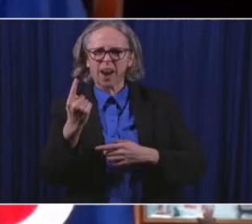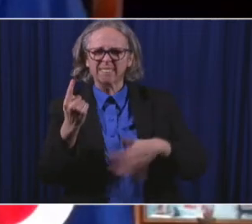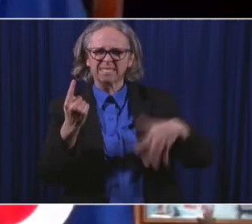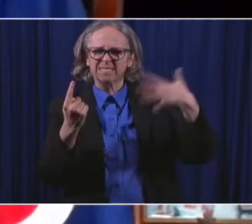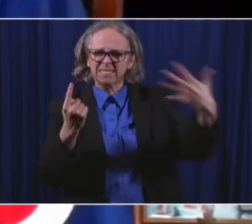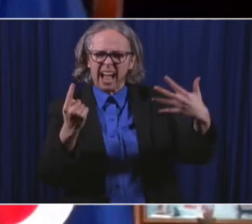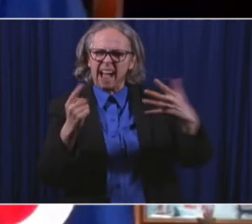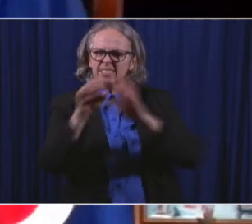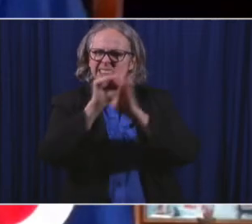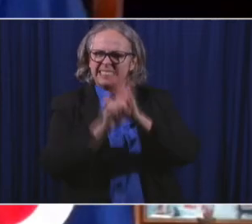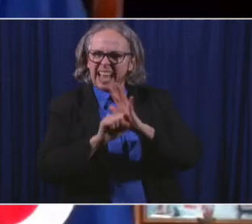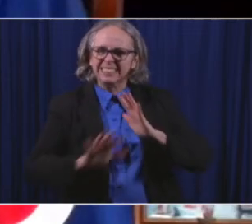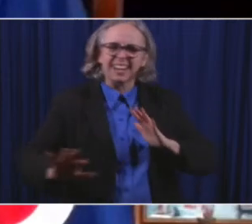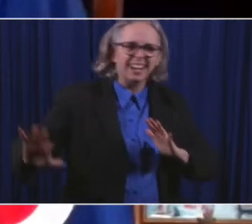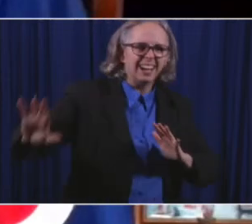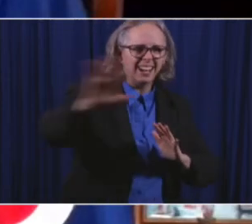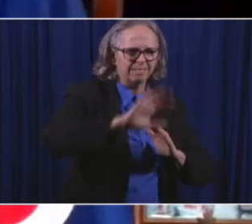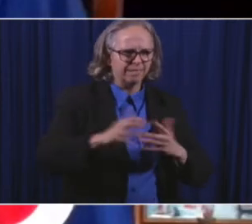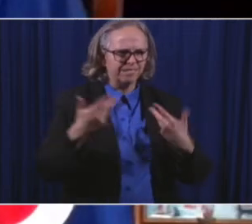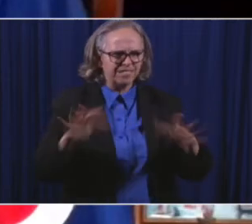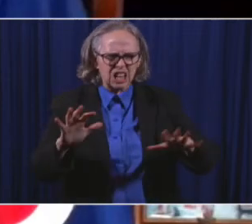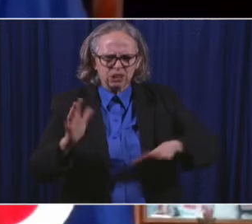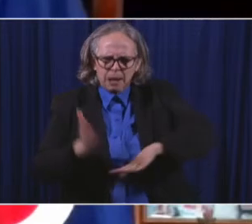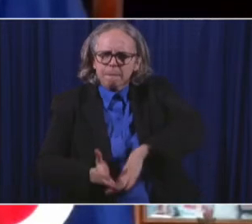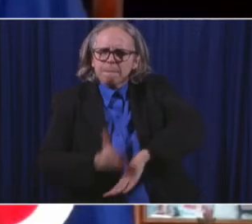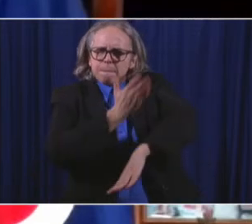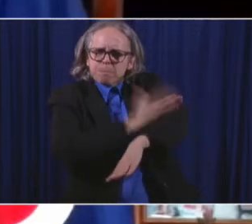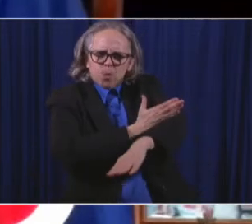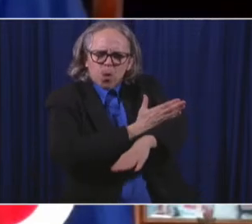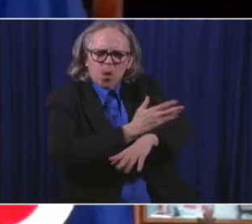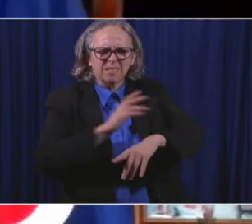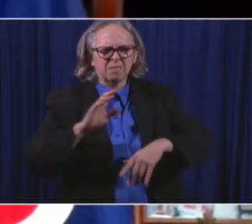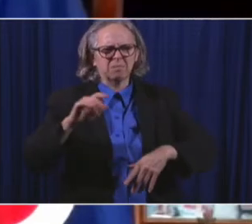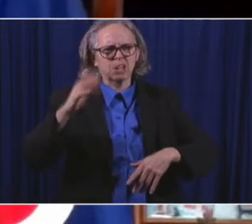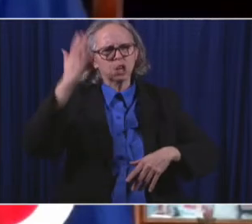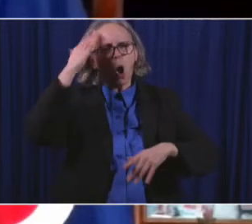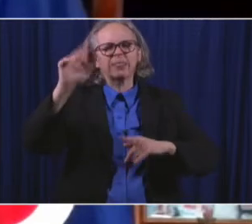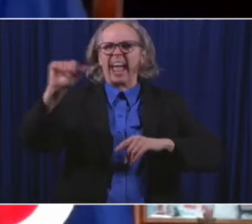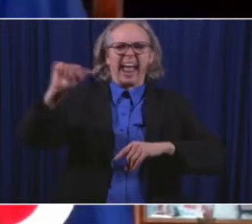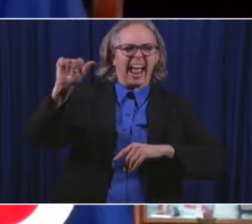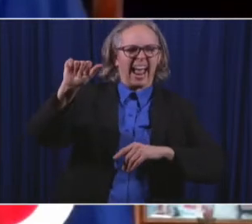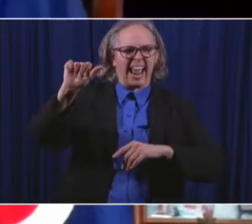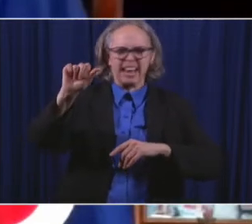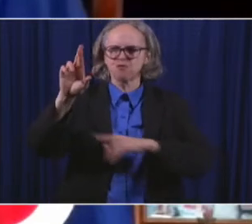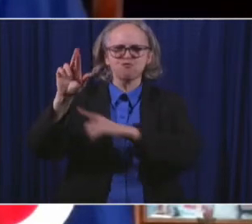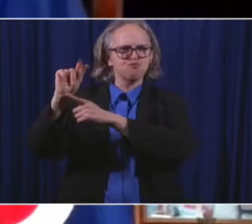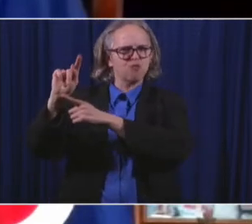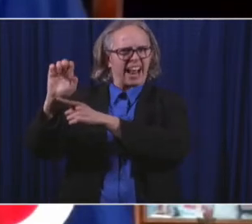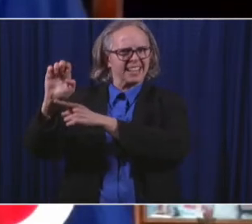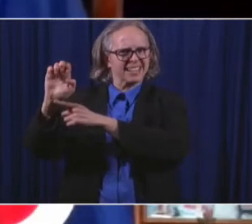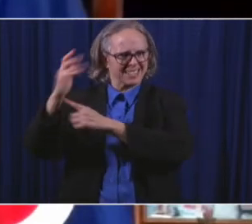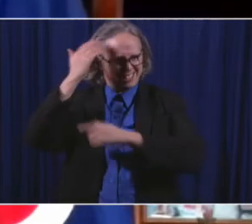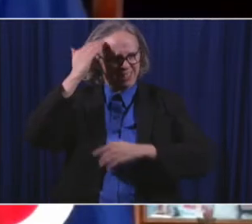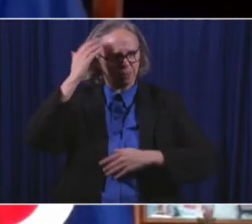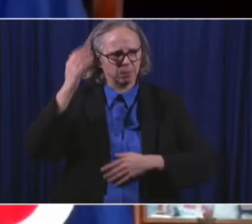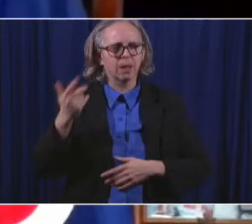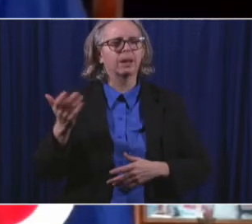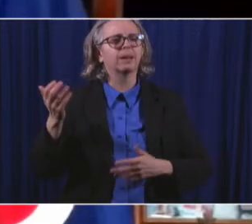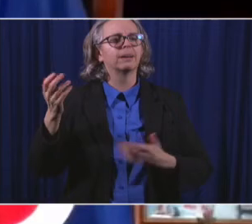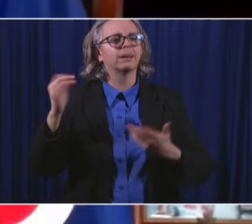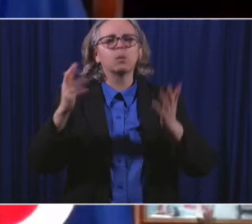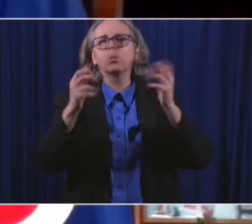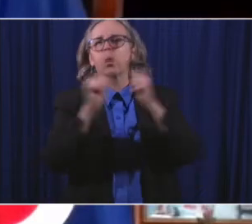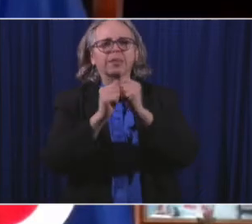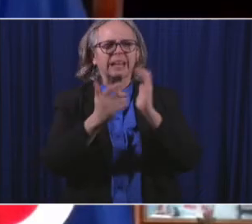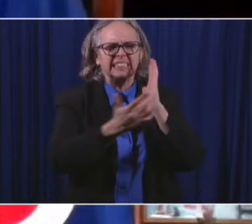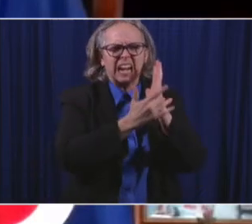who had improved or received an A grade for the way we use technology to improve government services. And